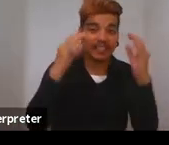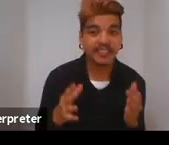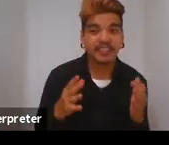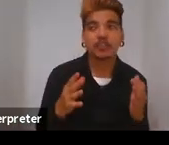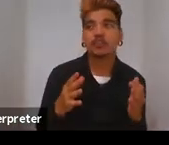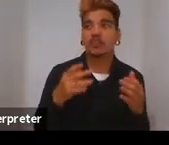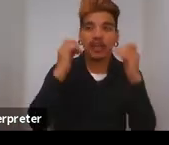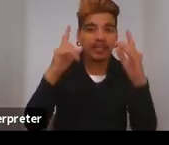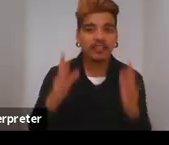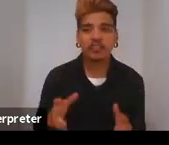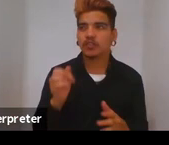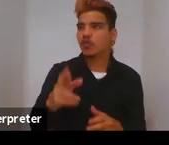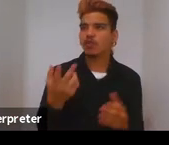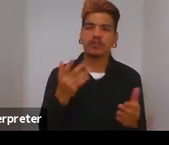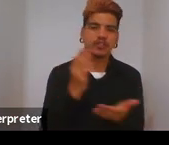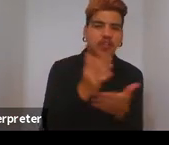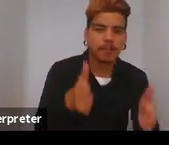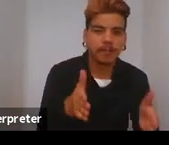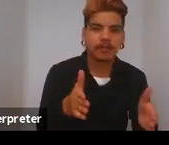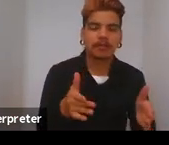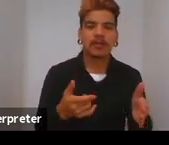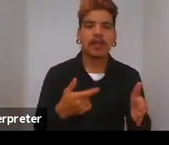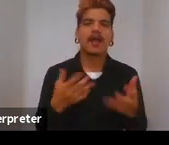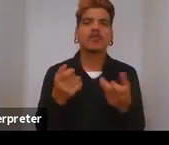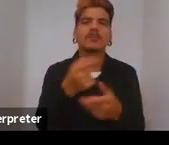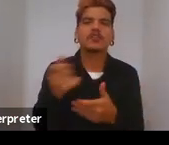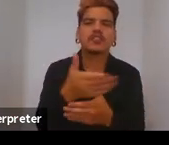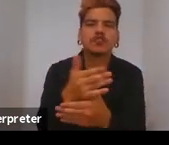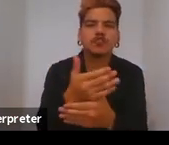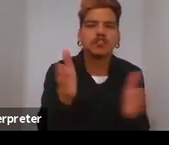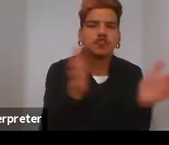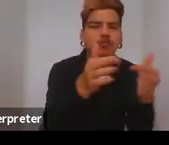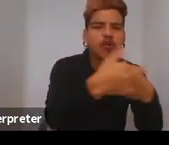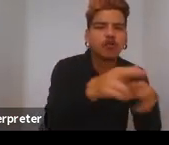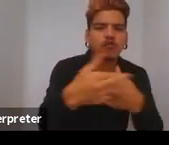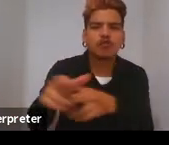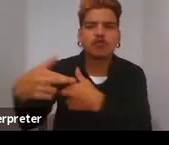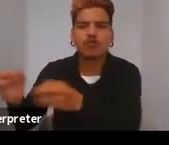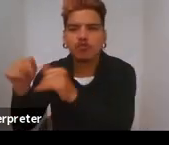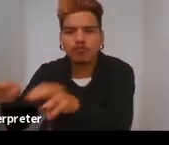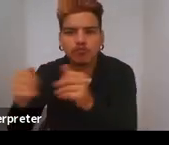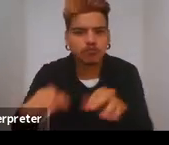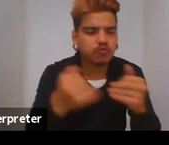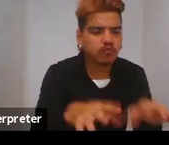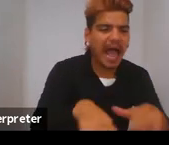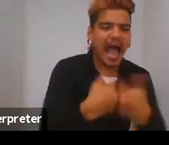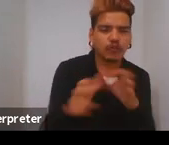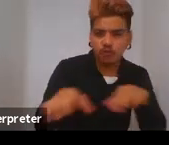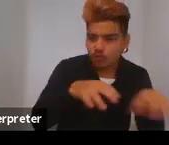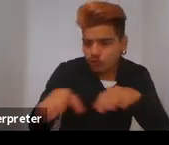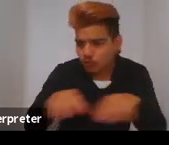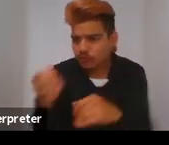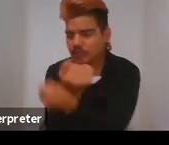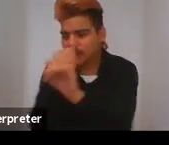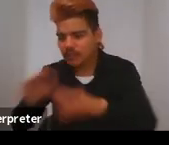educator or a preventionist. I'd love you to just share in your small groups how you've interacted with survivors of sexual violence in your work. Have you